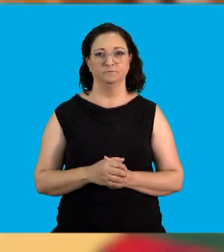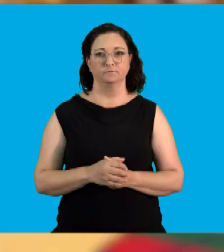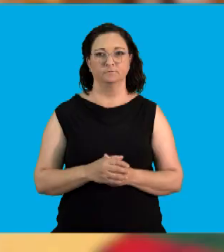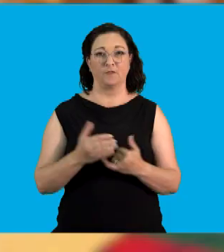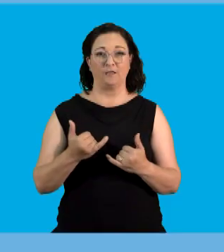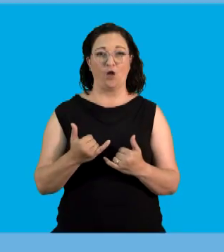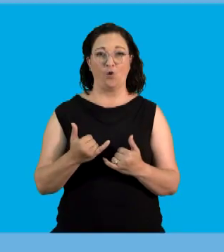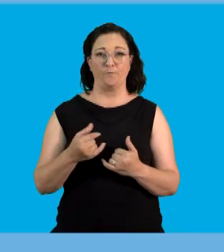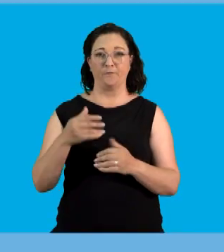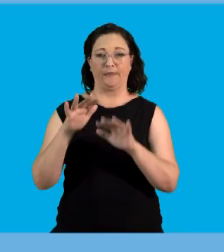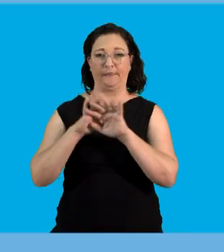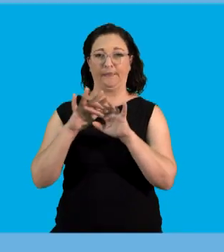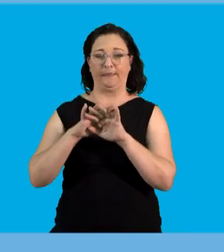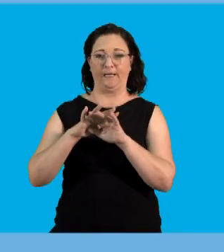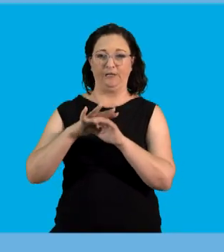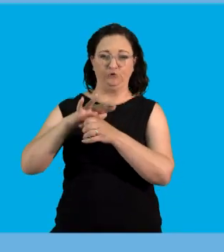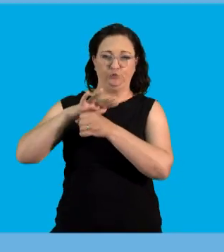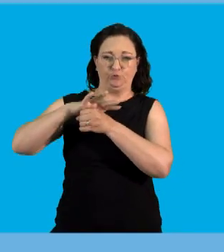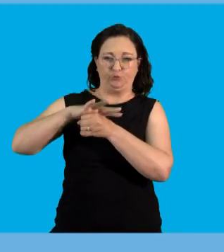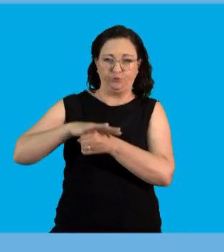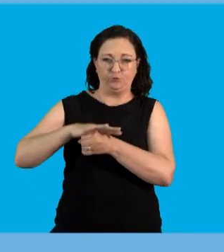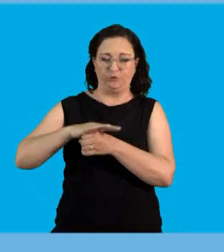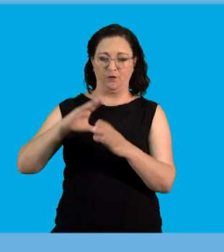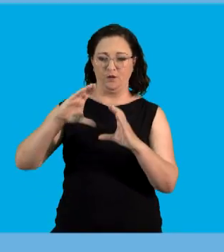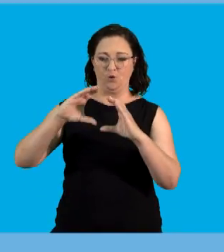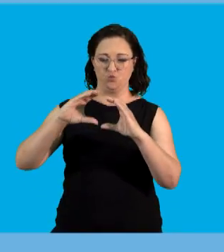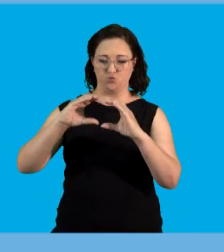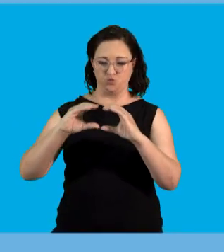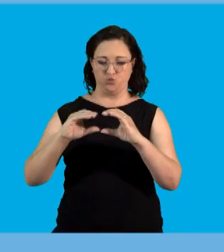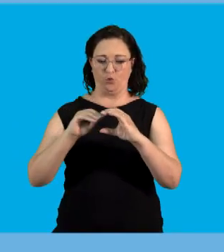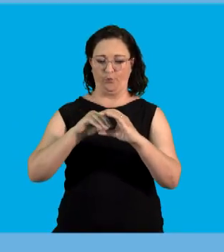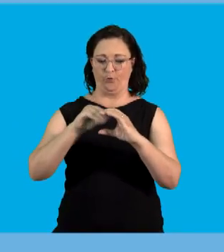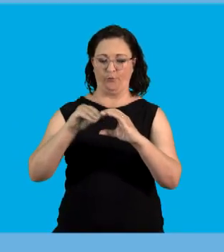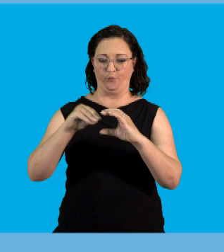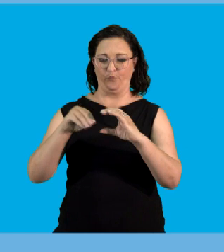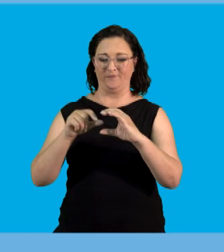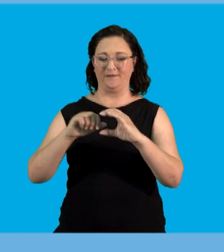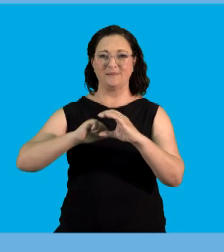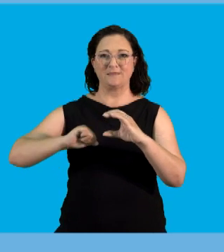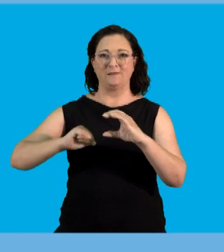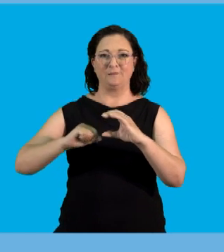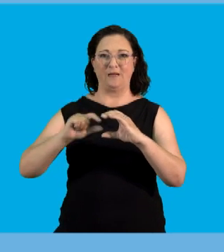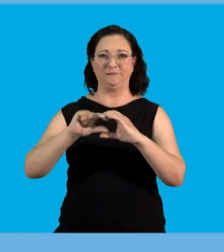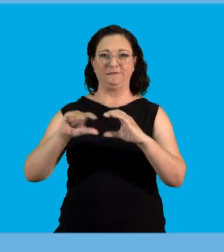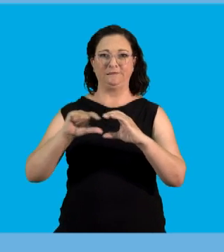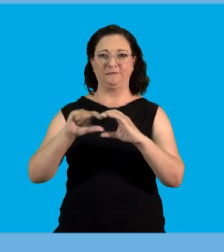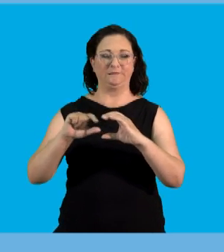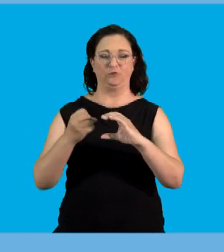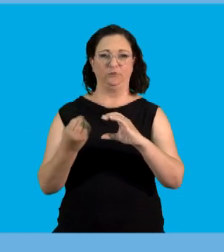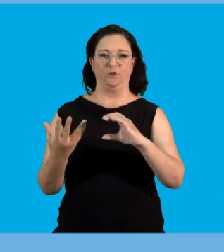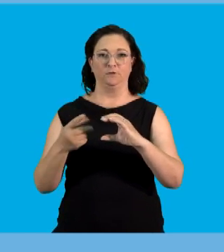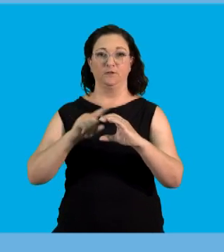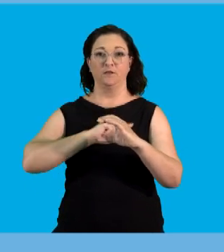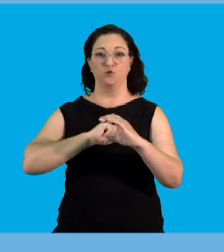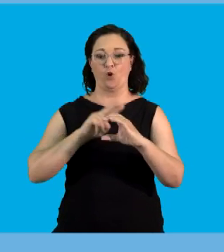when now we are squeezing a gas into a smaller volume, the particles will now have a less space to move. So now we are looking at the